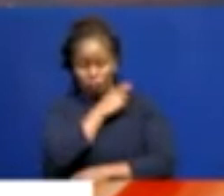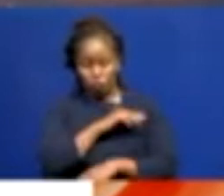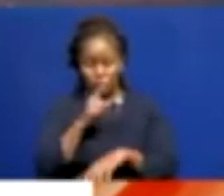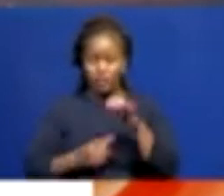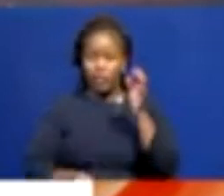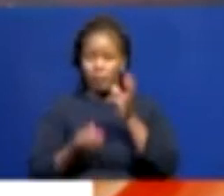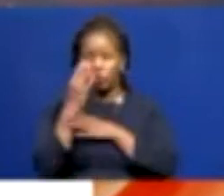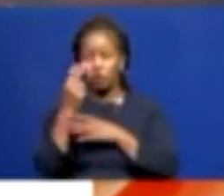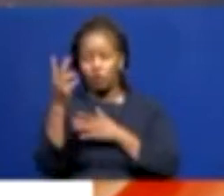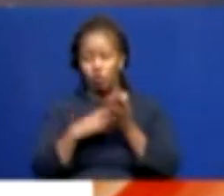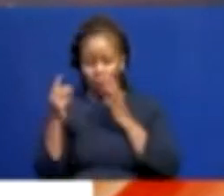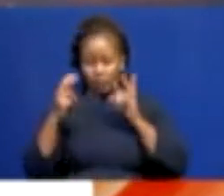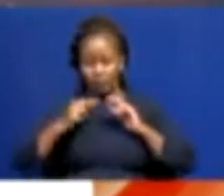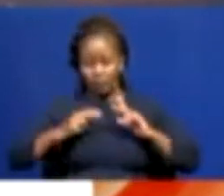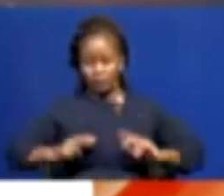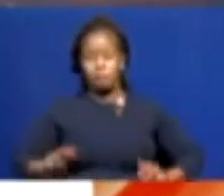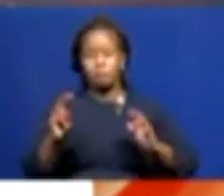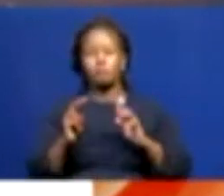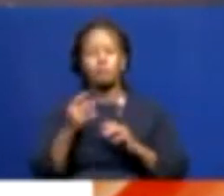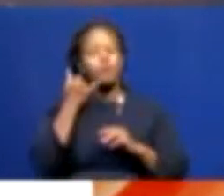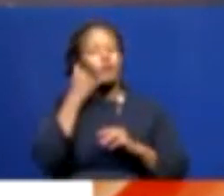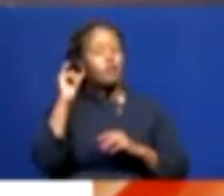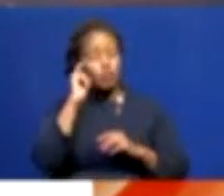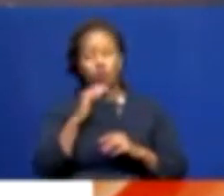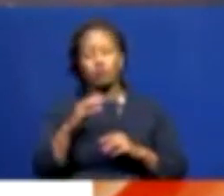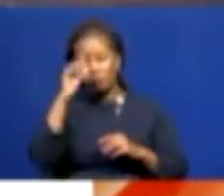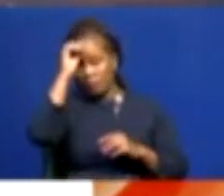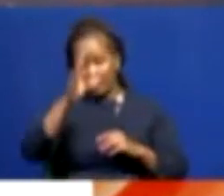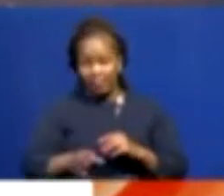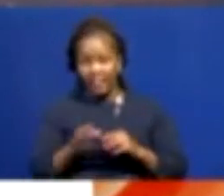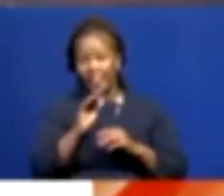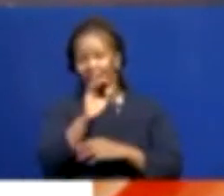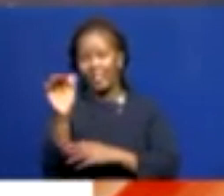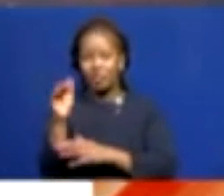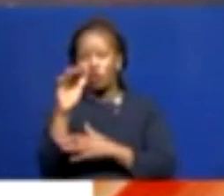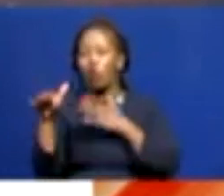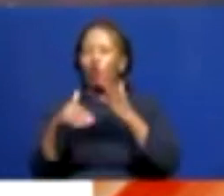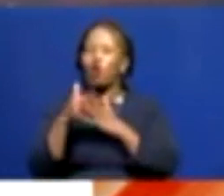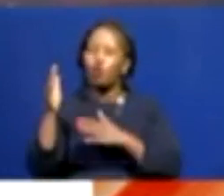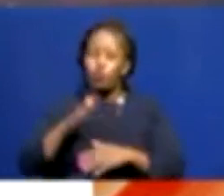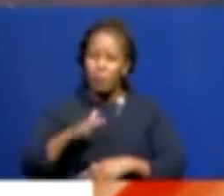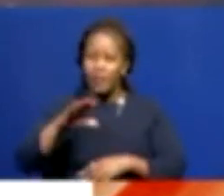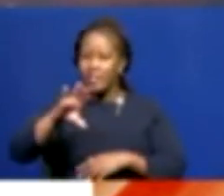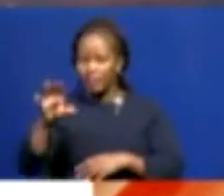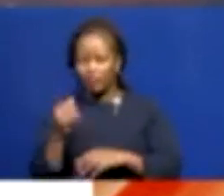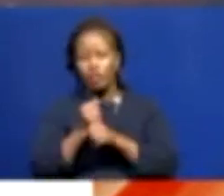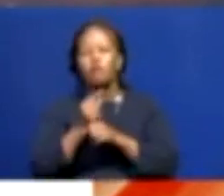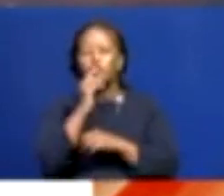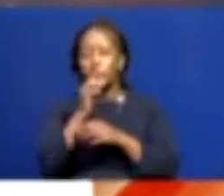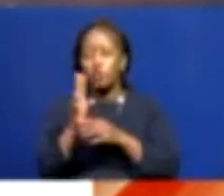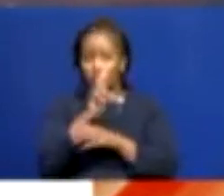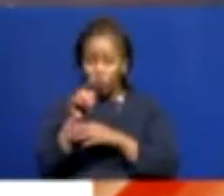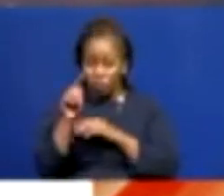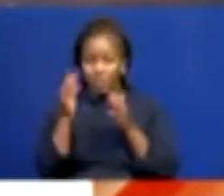a two-week screening camp, the spouse of Isiolo Governor Habiba Guyo called upon all women in the county to take advantage of the